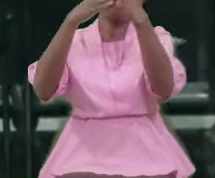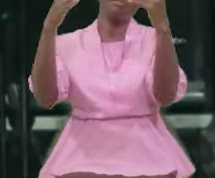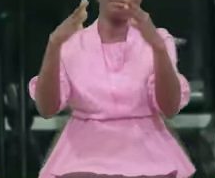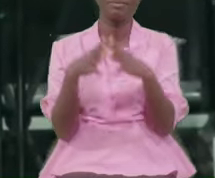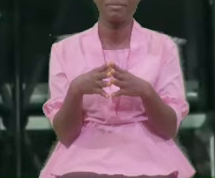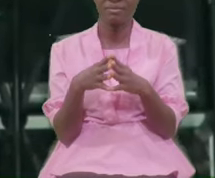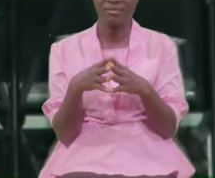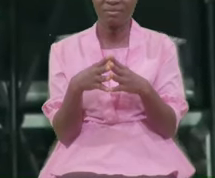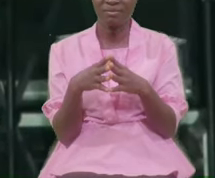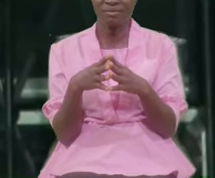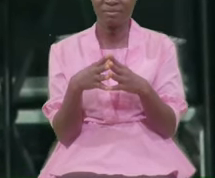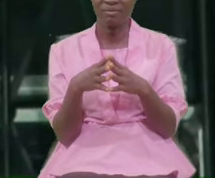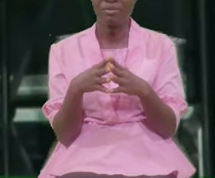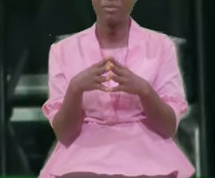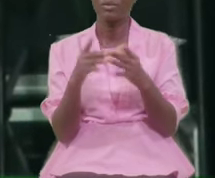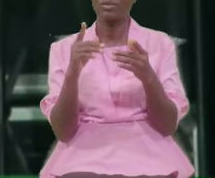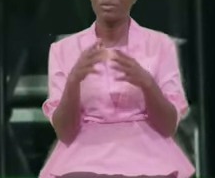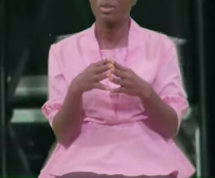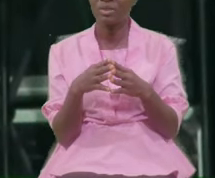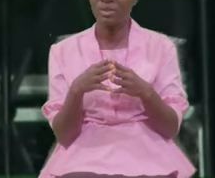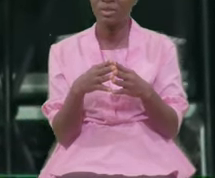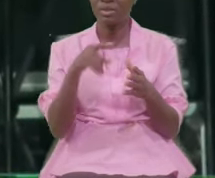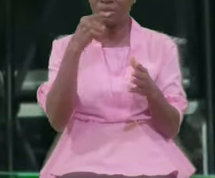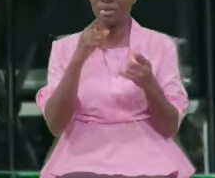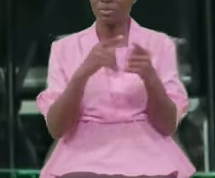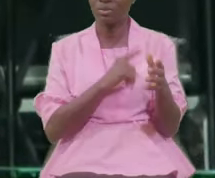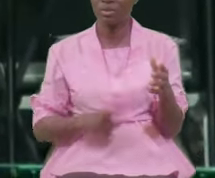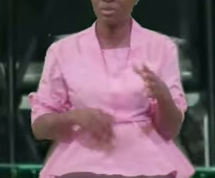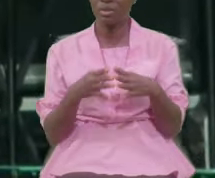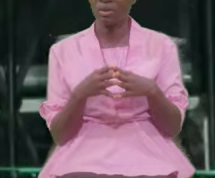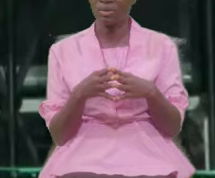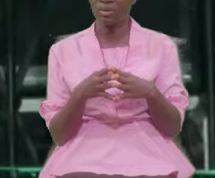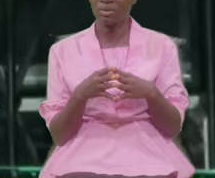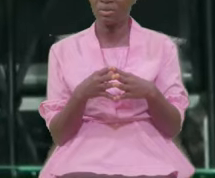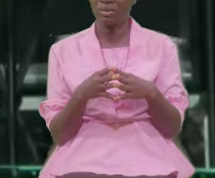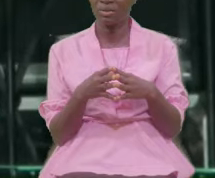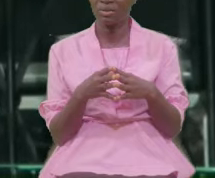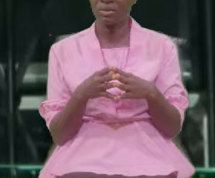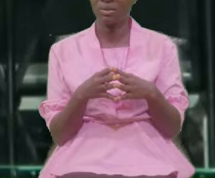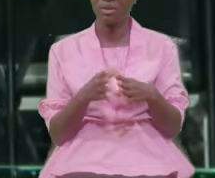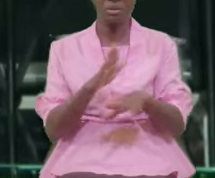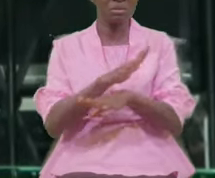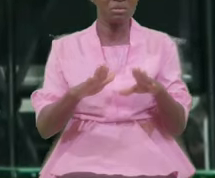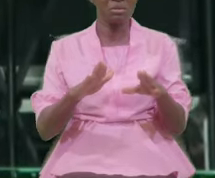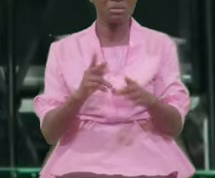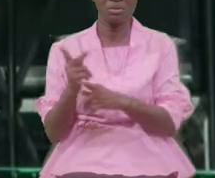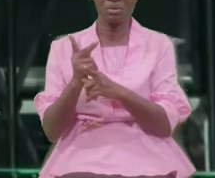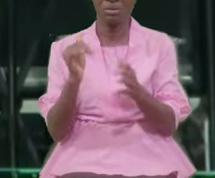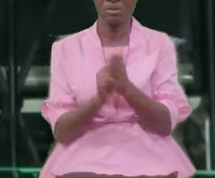to the you mind somebody some